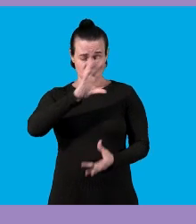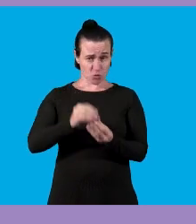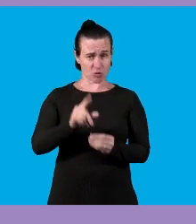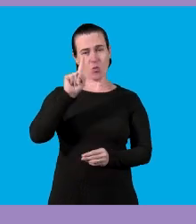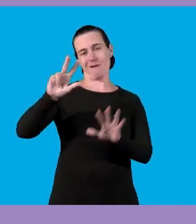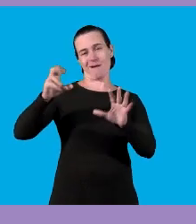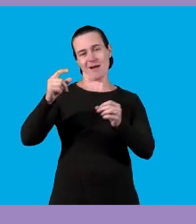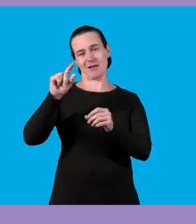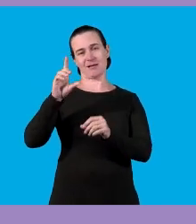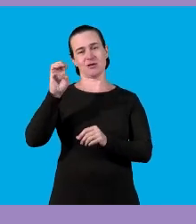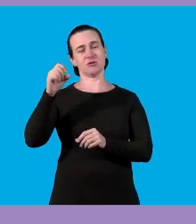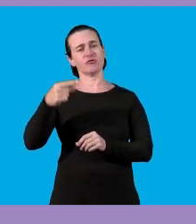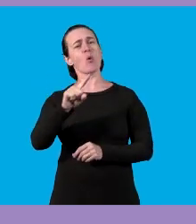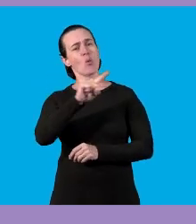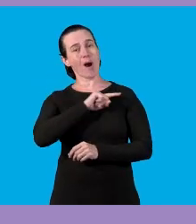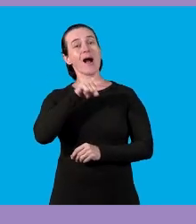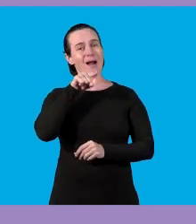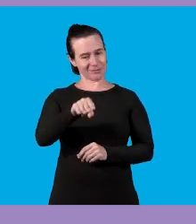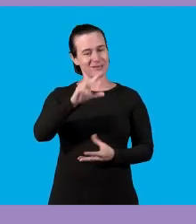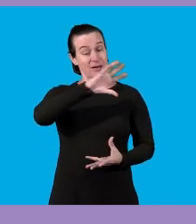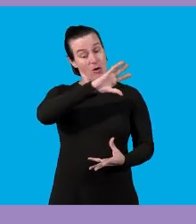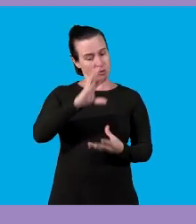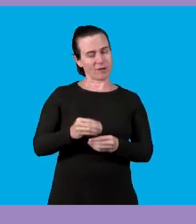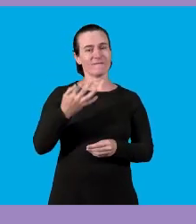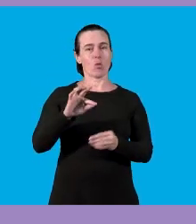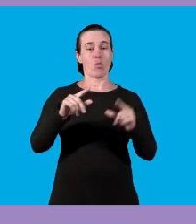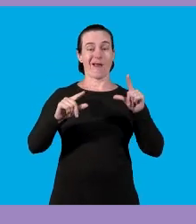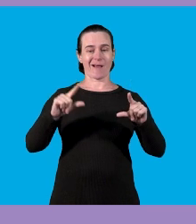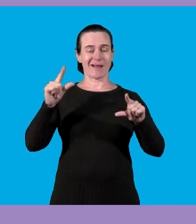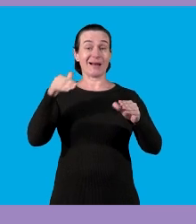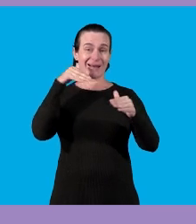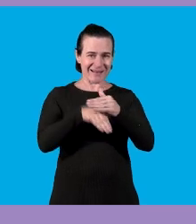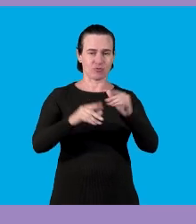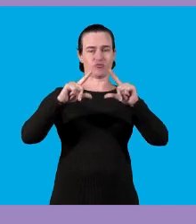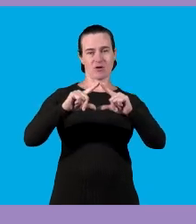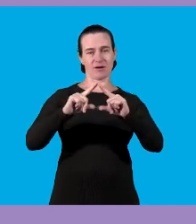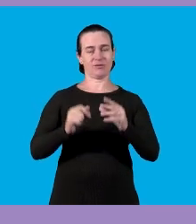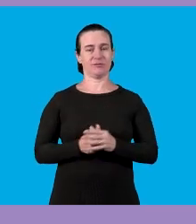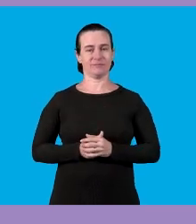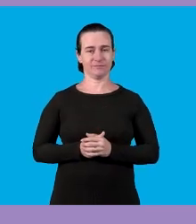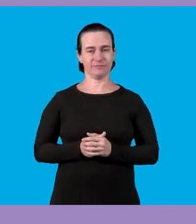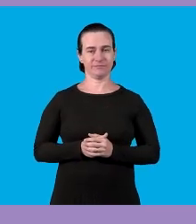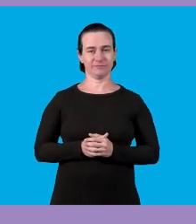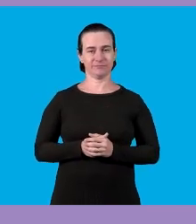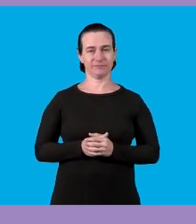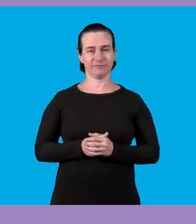180, because this is the sum of angles of a triangle.